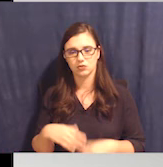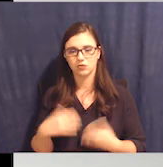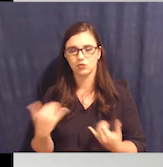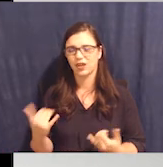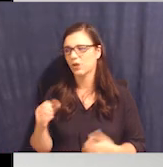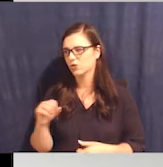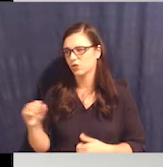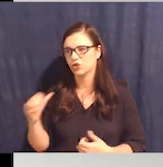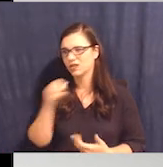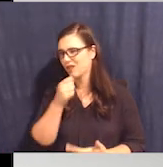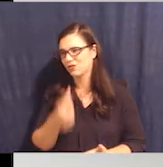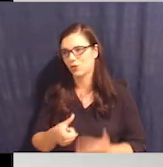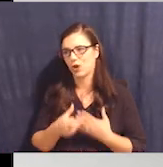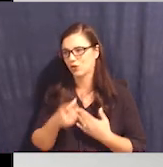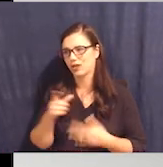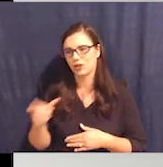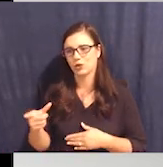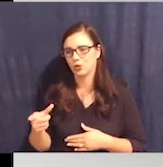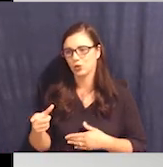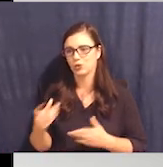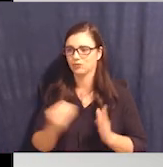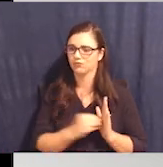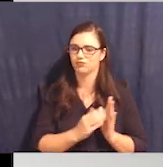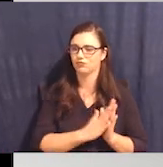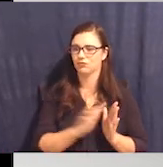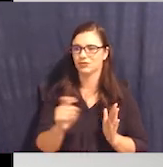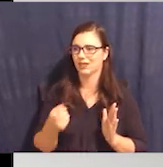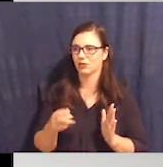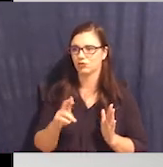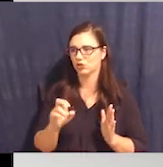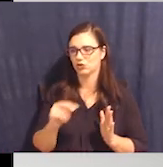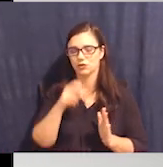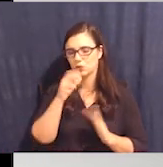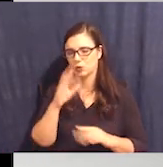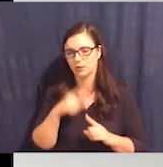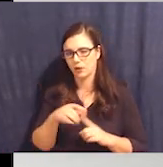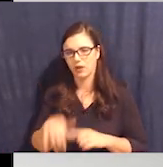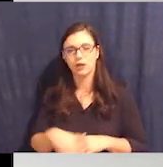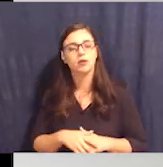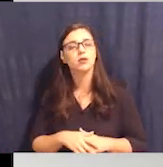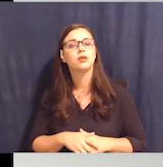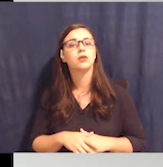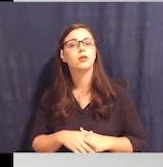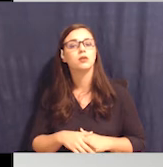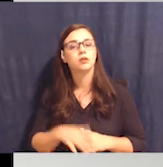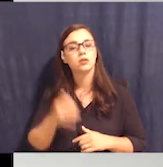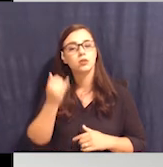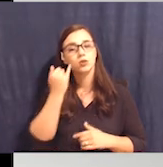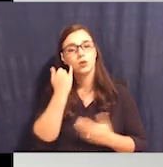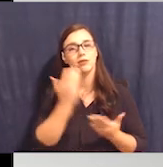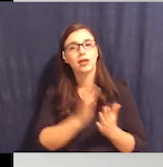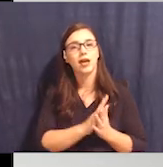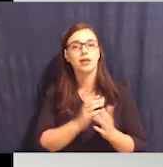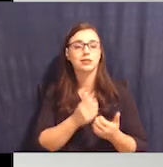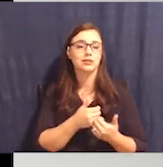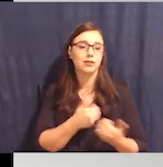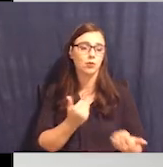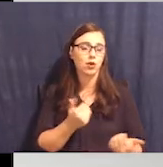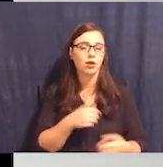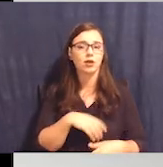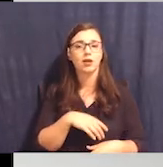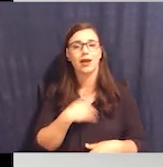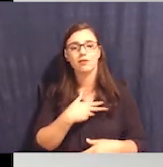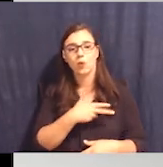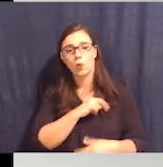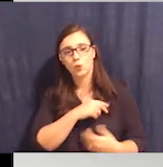out. Right now, Social also, Security is not requiring that you put that on your tax return, so don't worry about it. if they asked, does there a separate